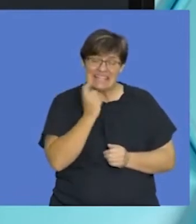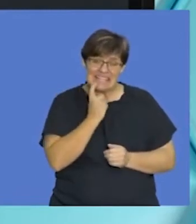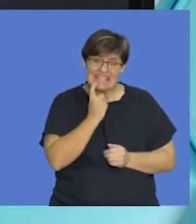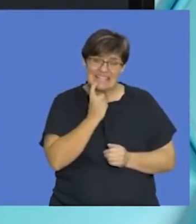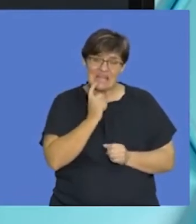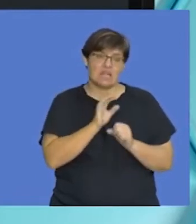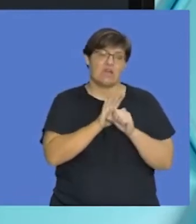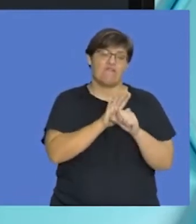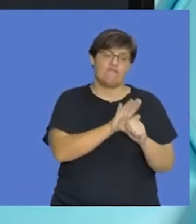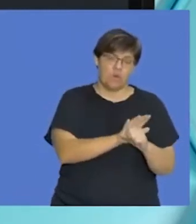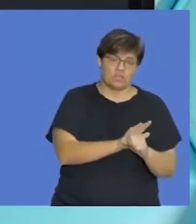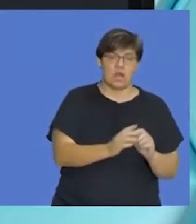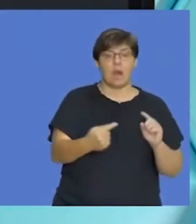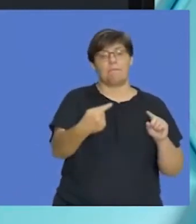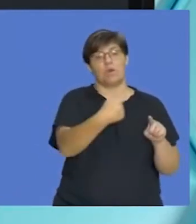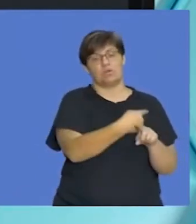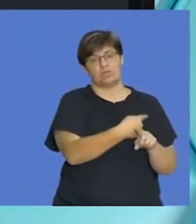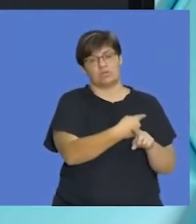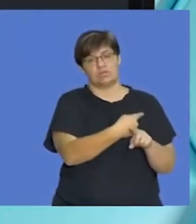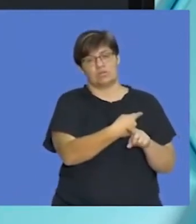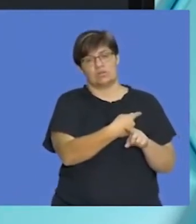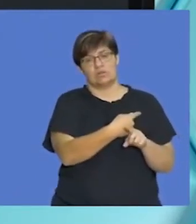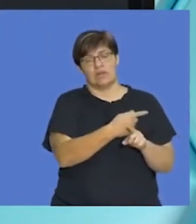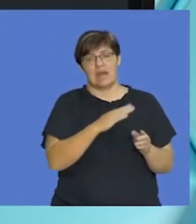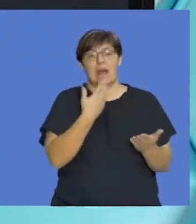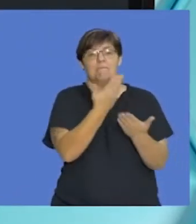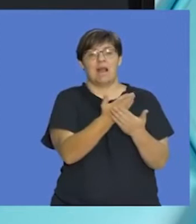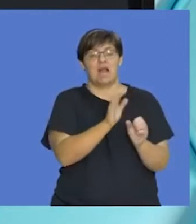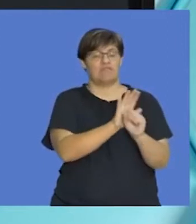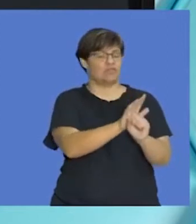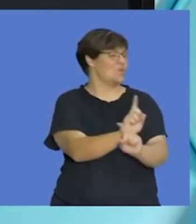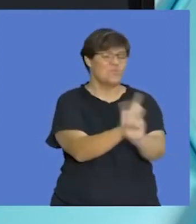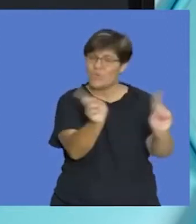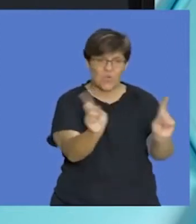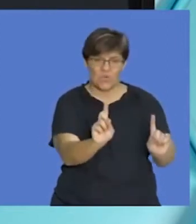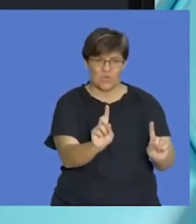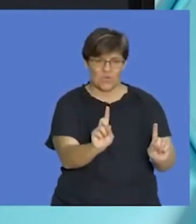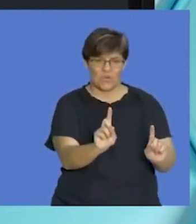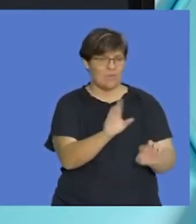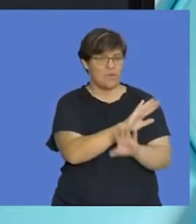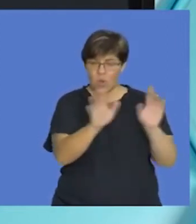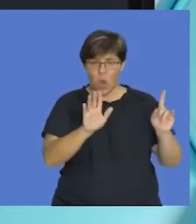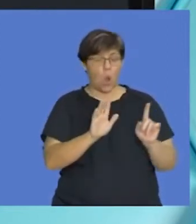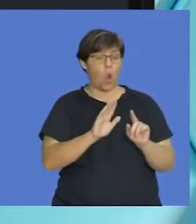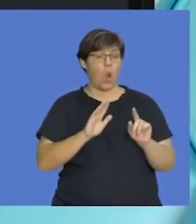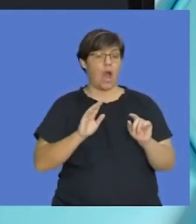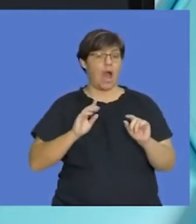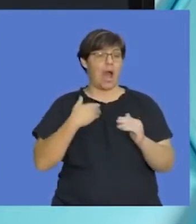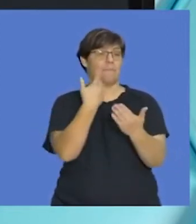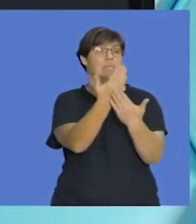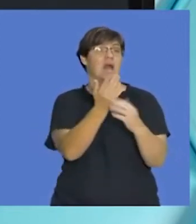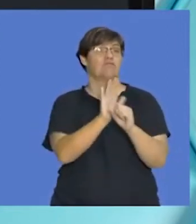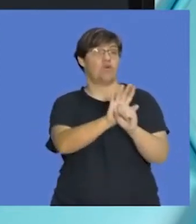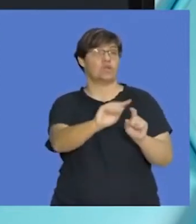easy for you to go, it's the force that opposes the applied force. It doesn't have to oppose the